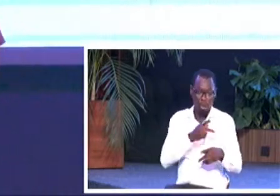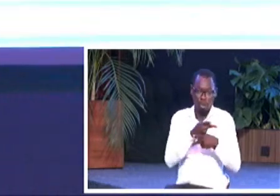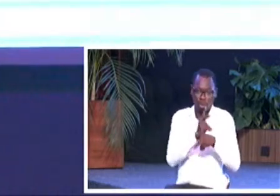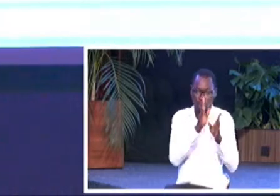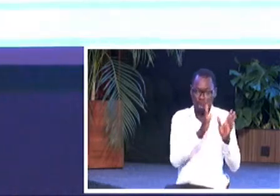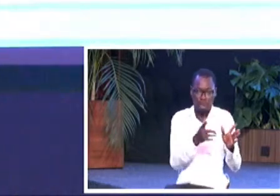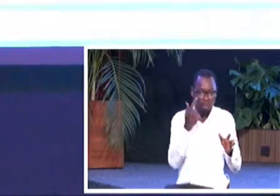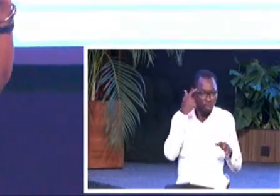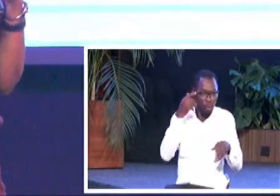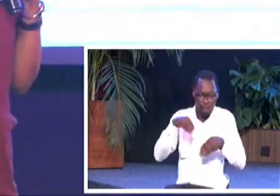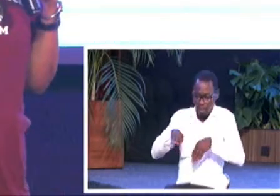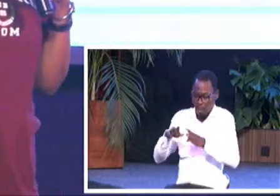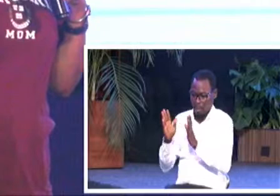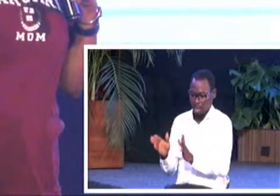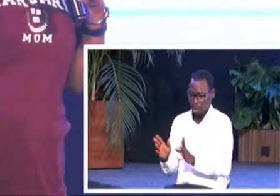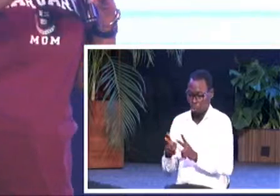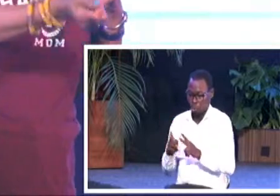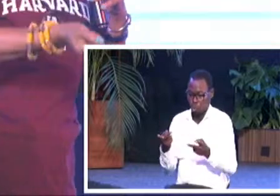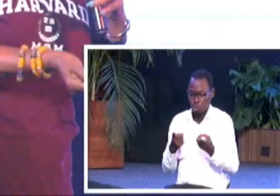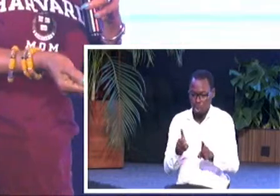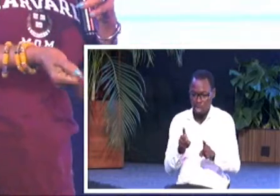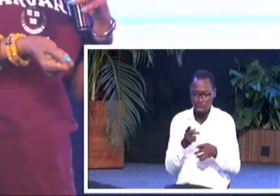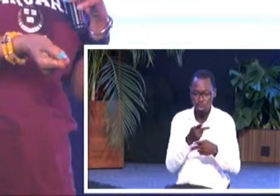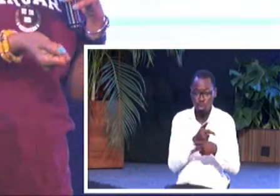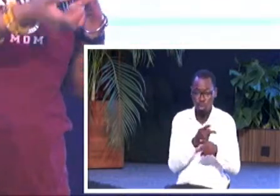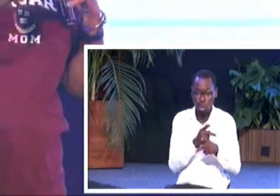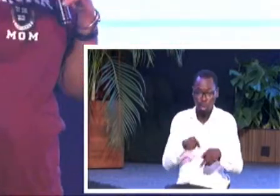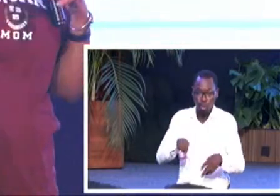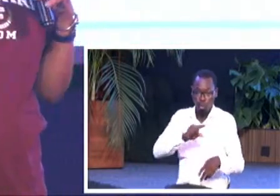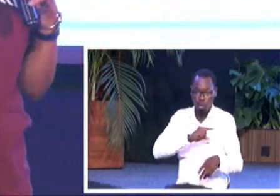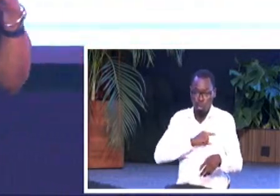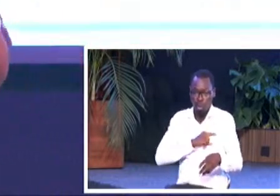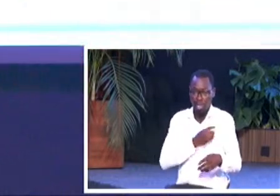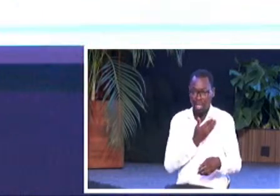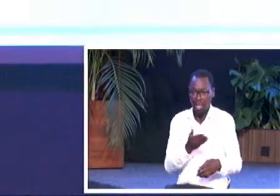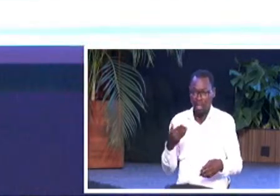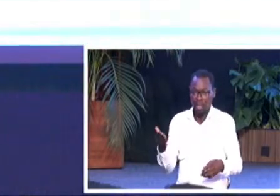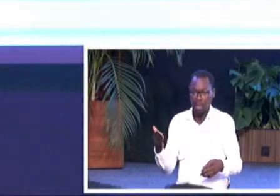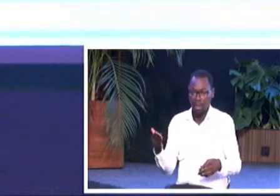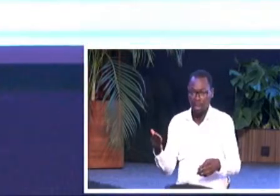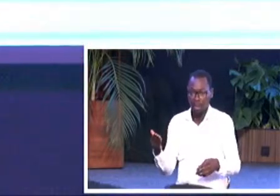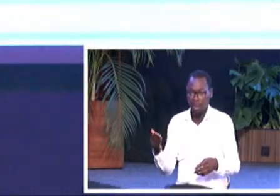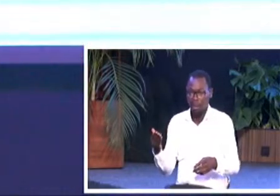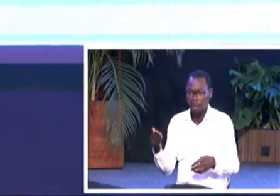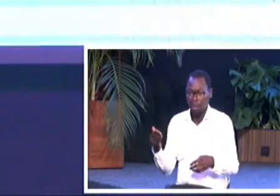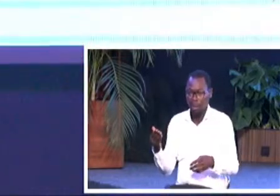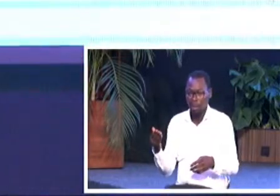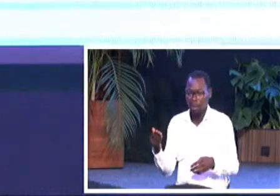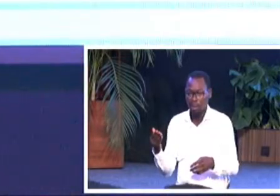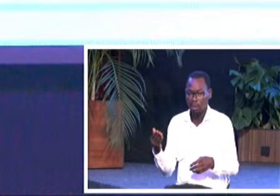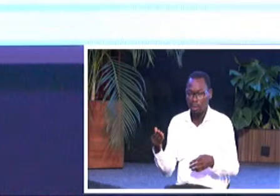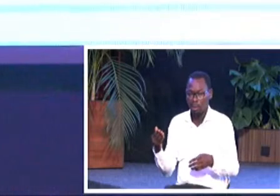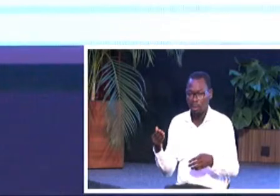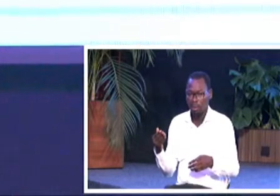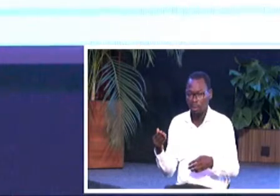So if you produce quality products, we buy it from you.